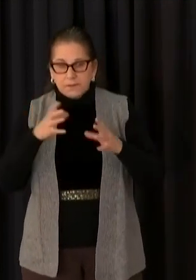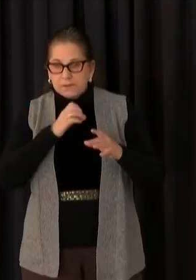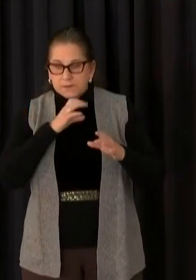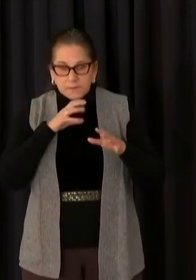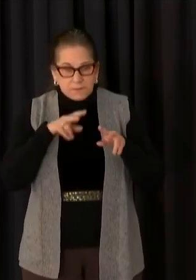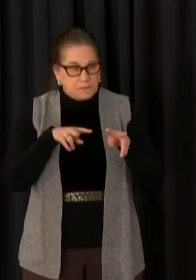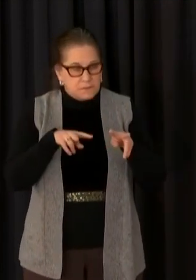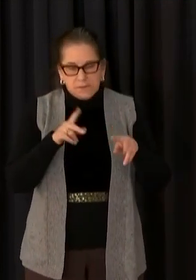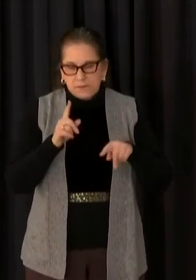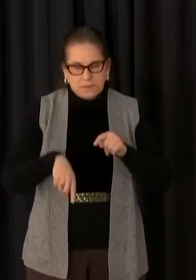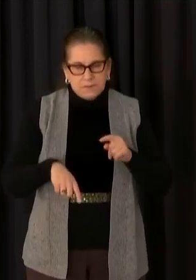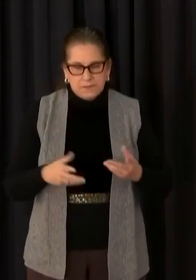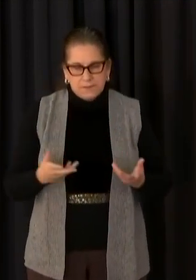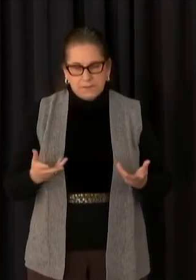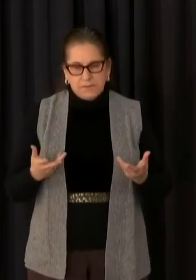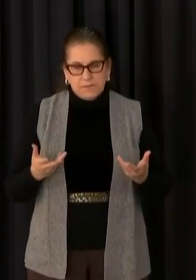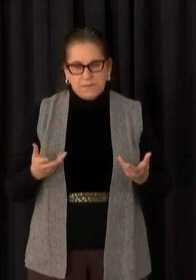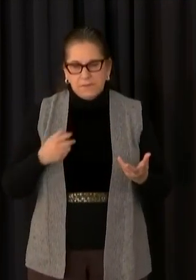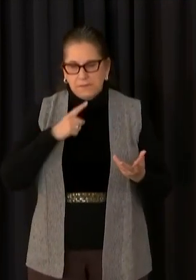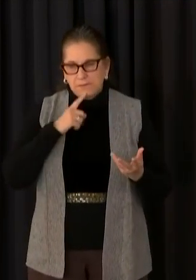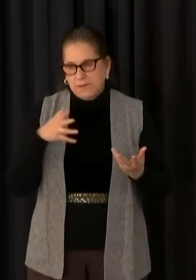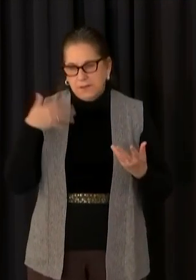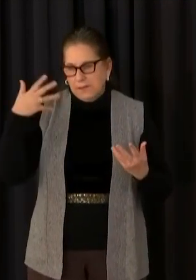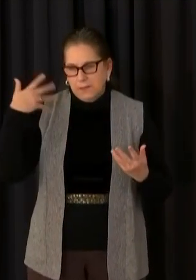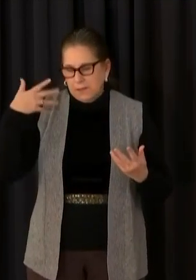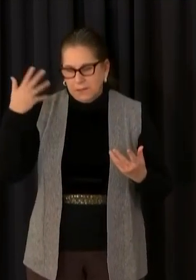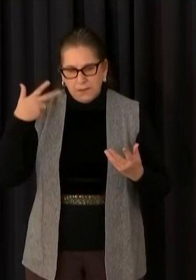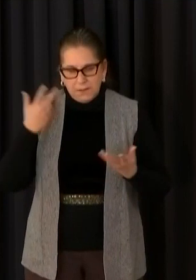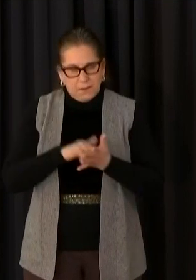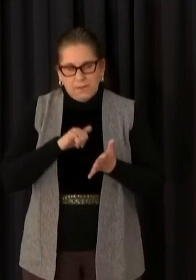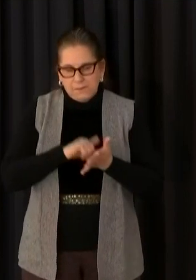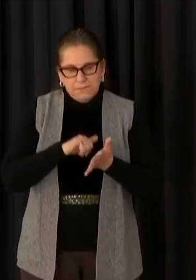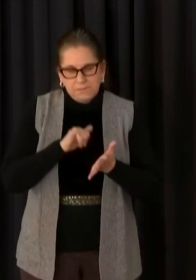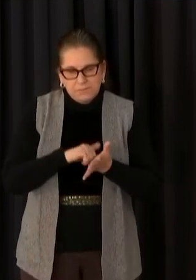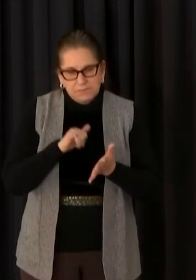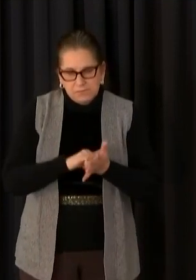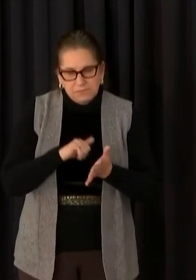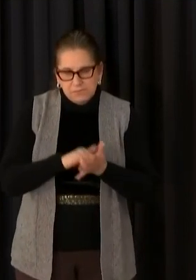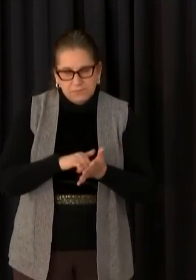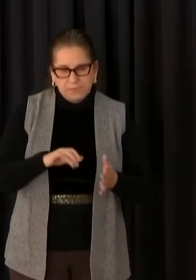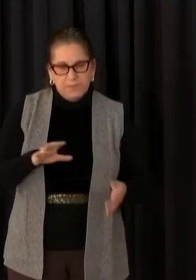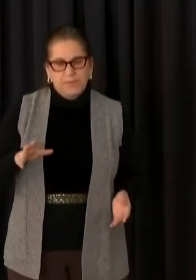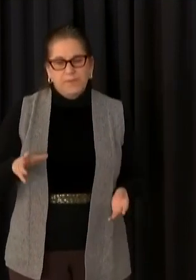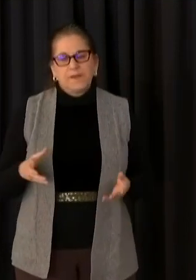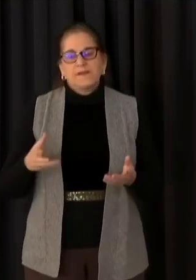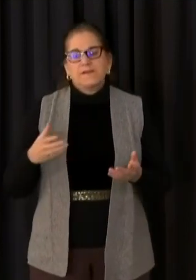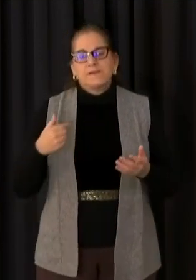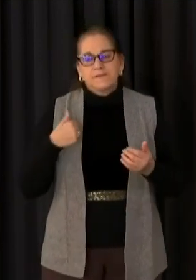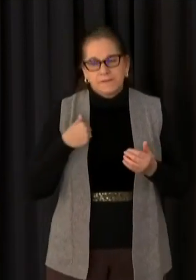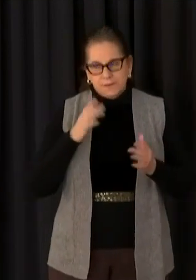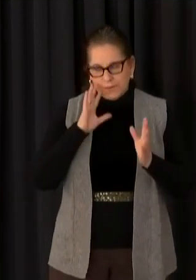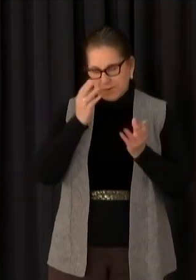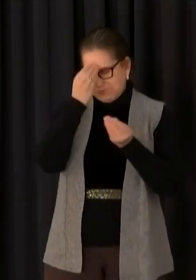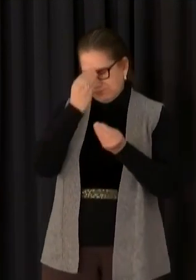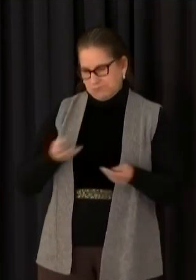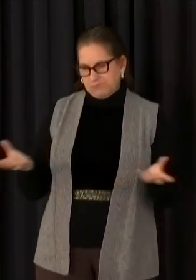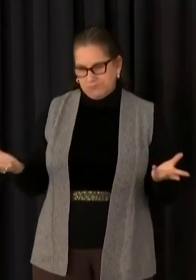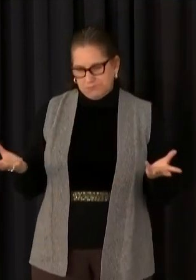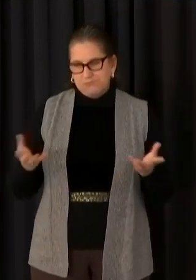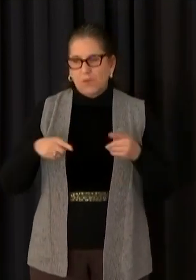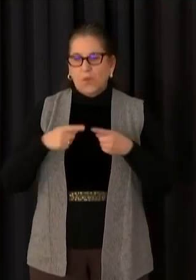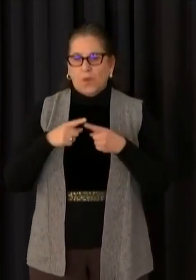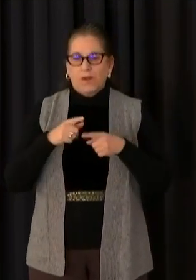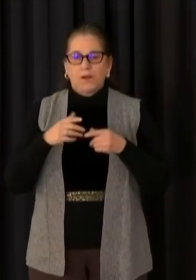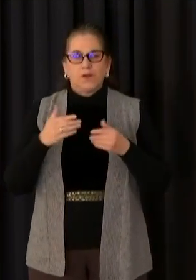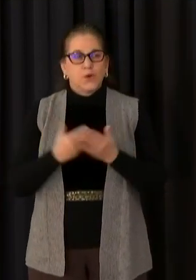read your papers and your blogs to be able to understand when new appointments will be released. We do hear that some